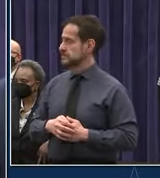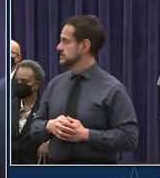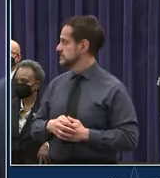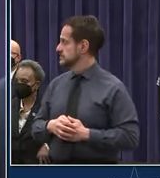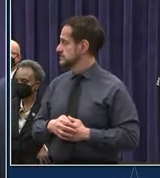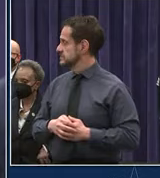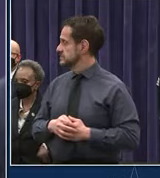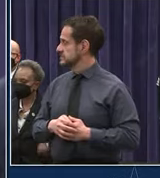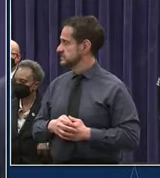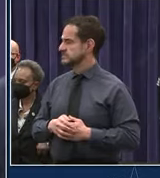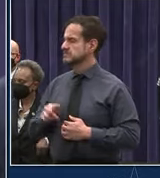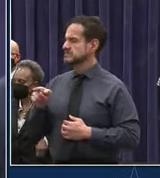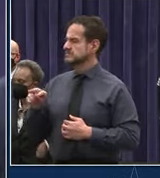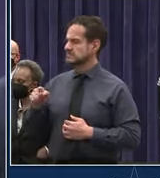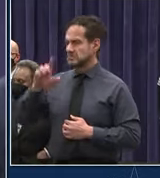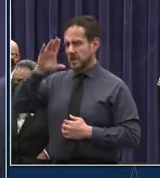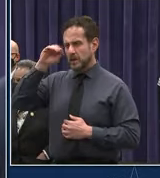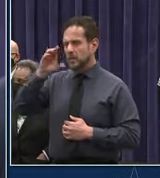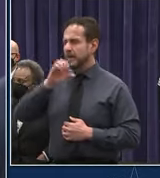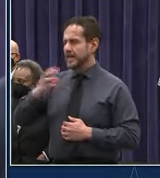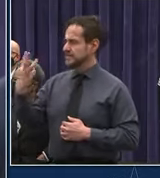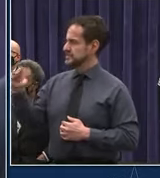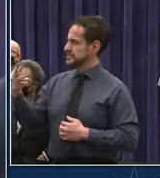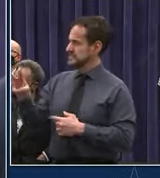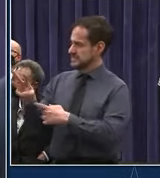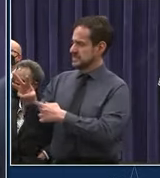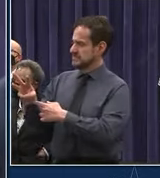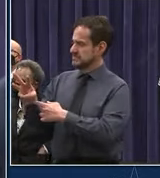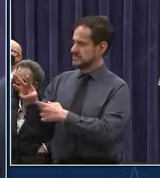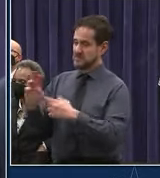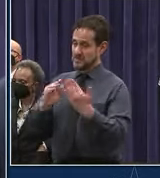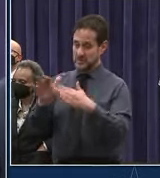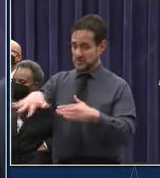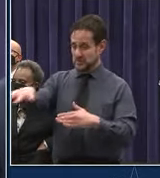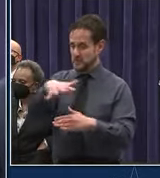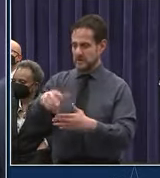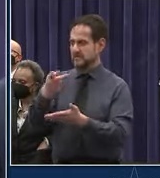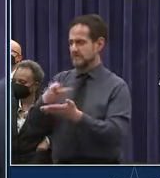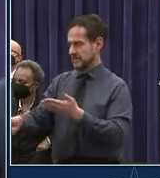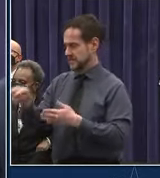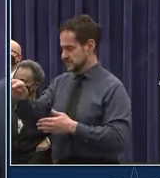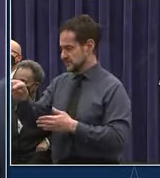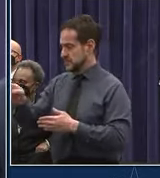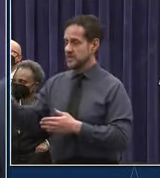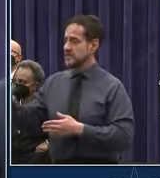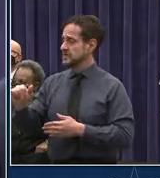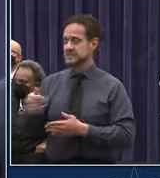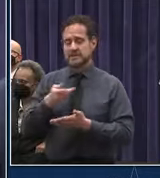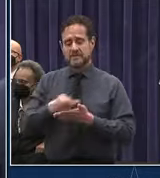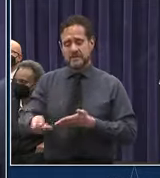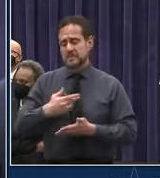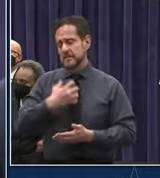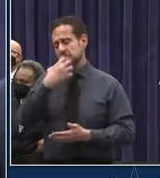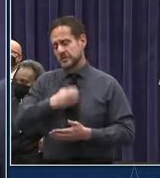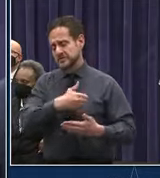As a 16-year-old, the community failed you, just like it failed my precious baby.